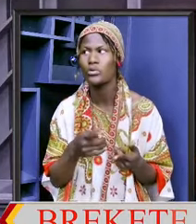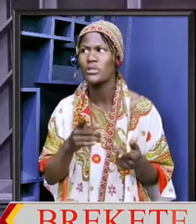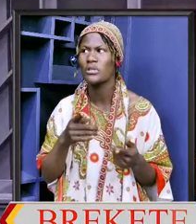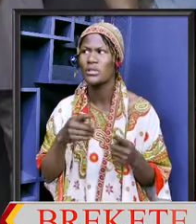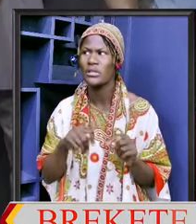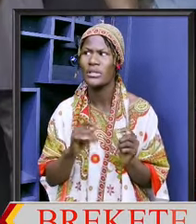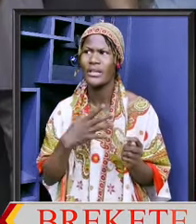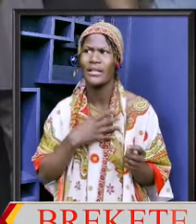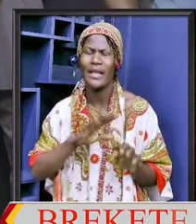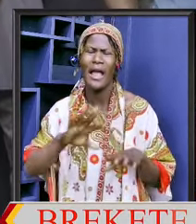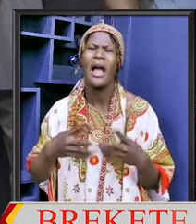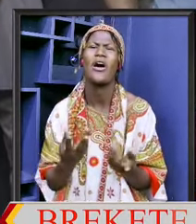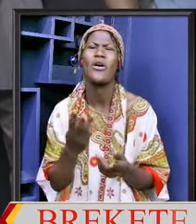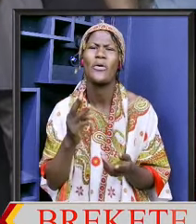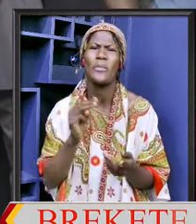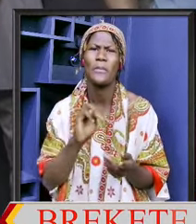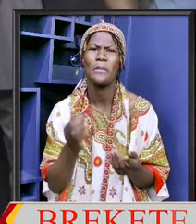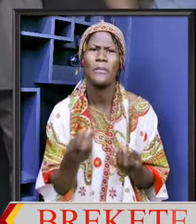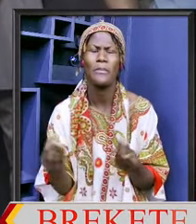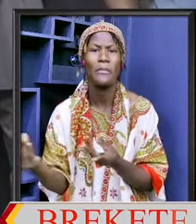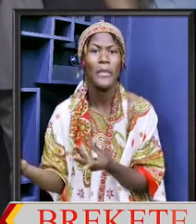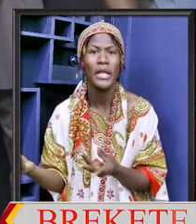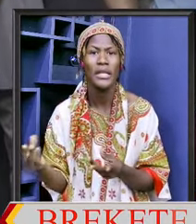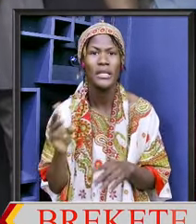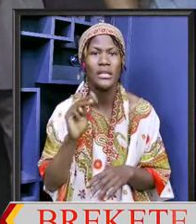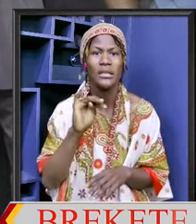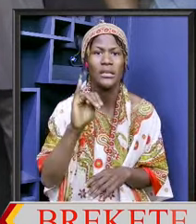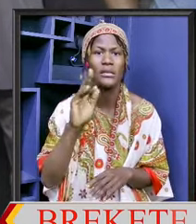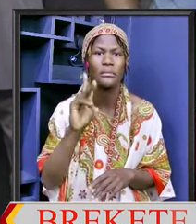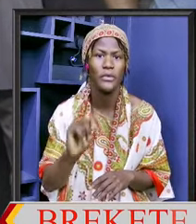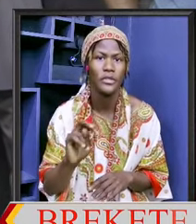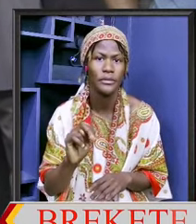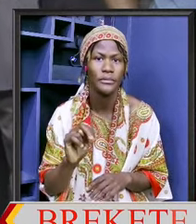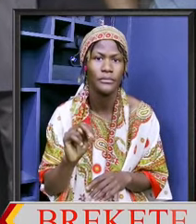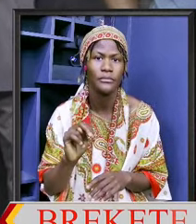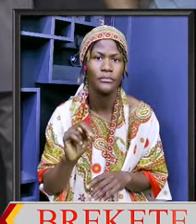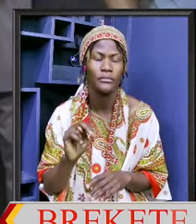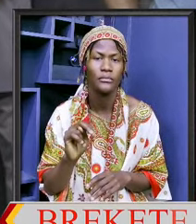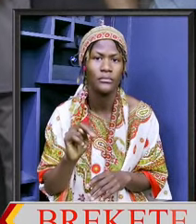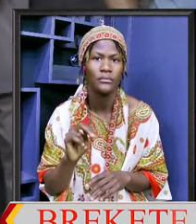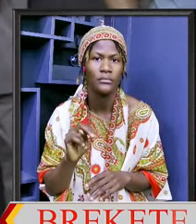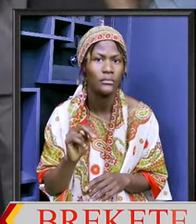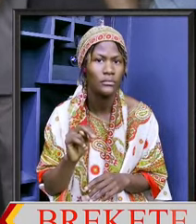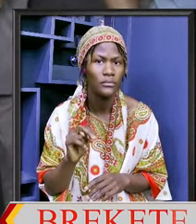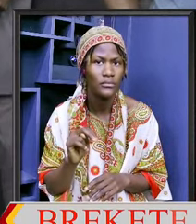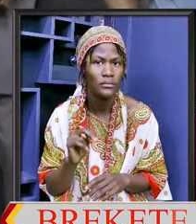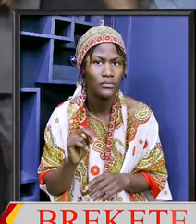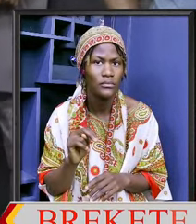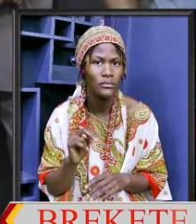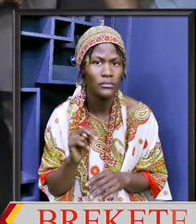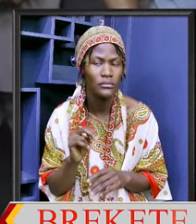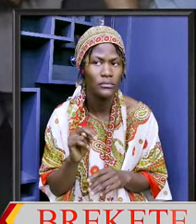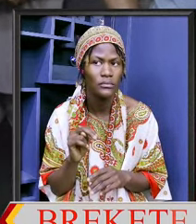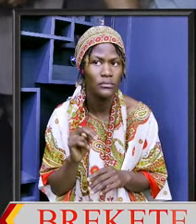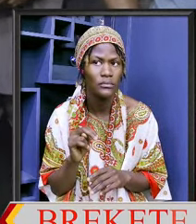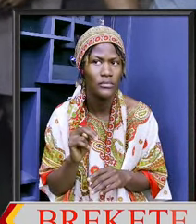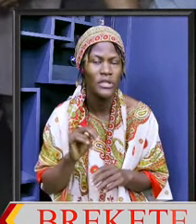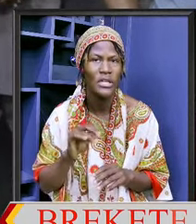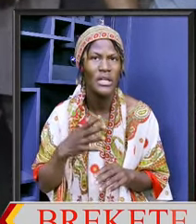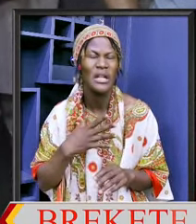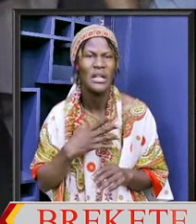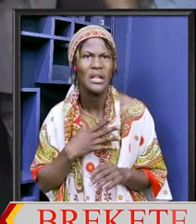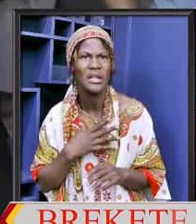minutes where I come to ask you question where you say later you must say you know thing for security reasons. It takes like how many